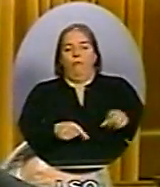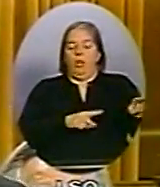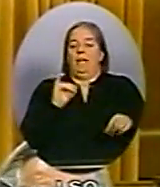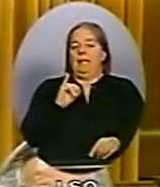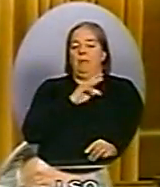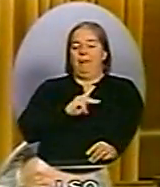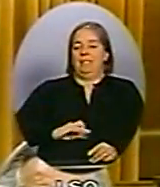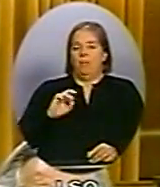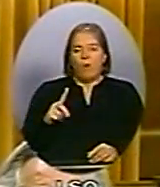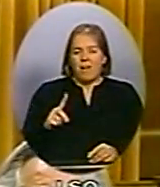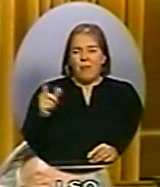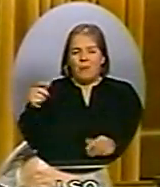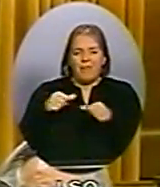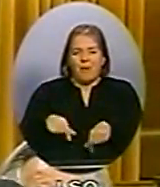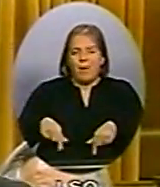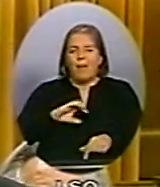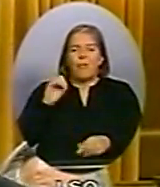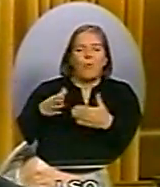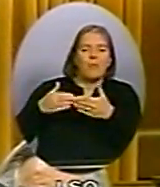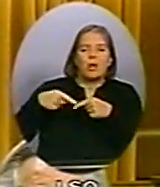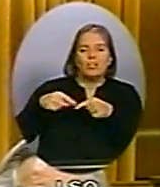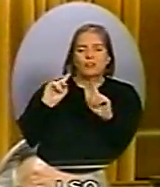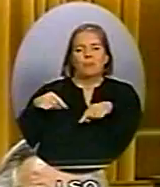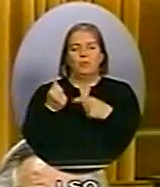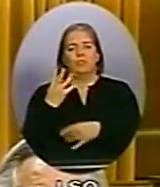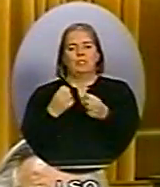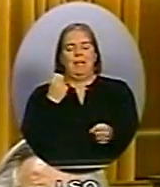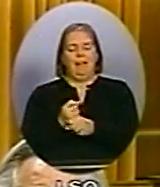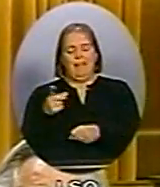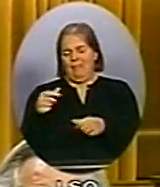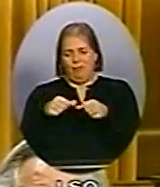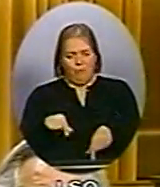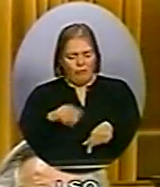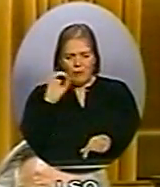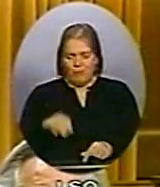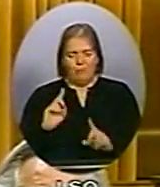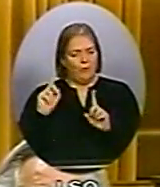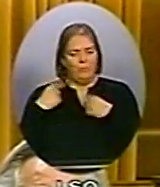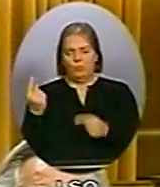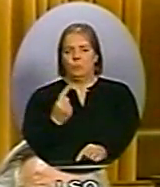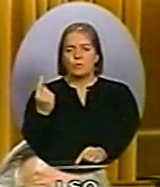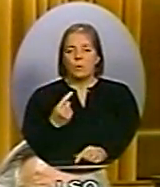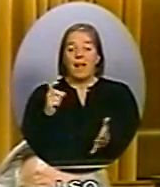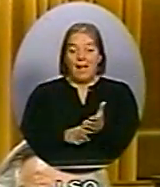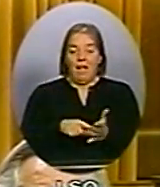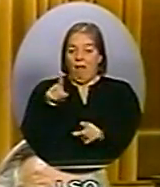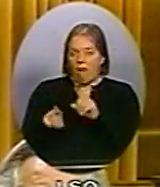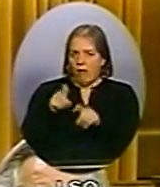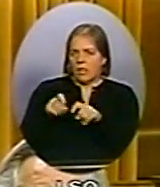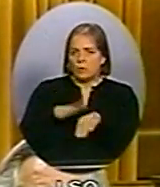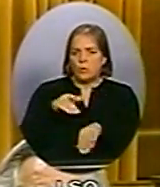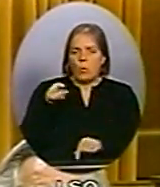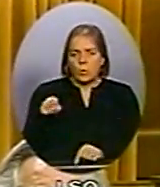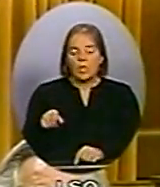and he's been around Ottawa forever. And get this, once the investigation started, he was scrambling to get himself a PEI card, health card, to cover his tracks.